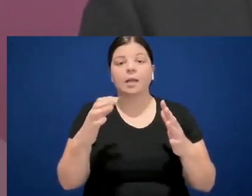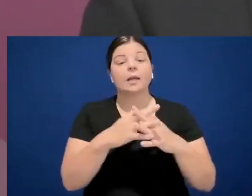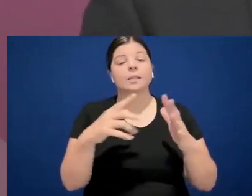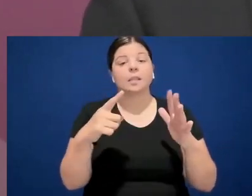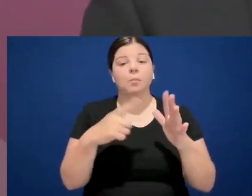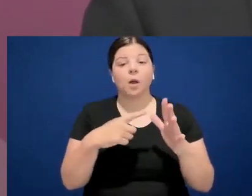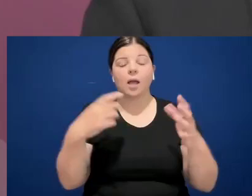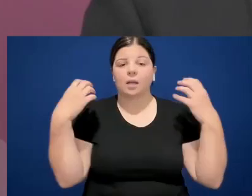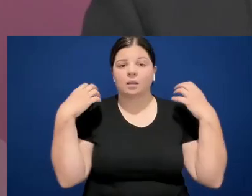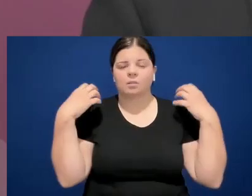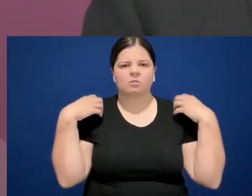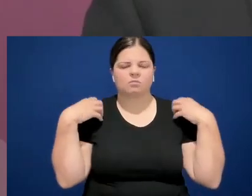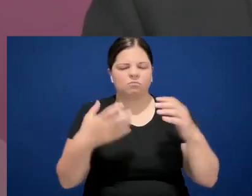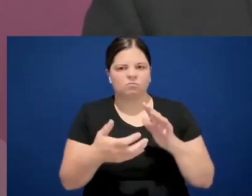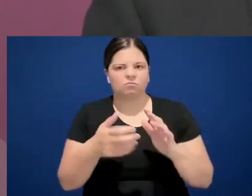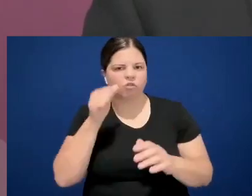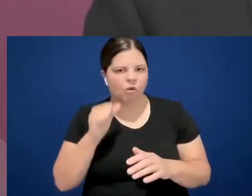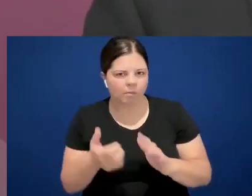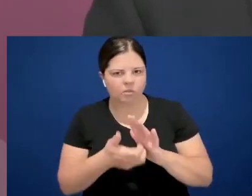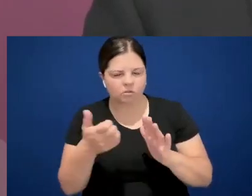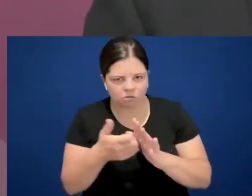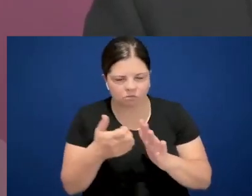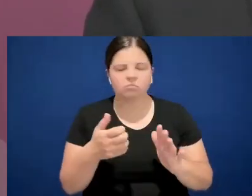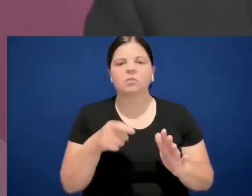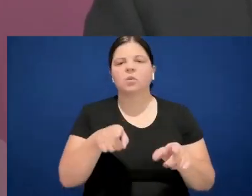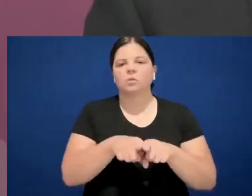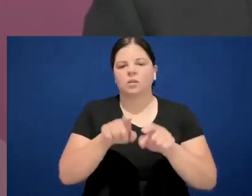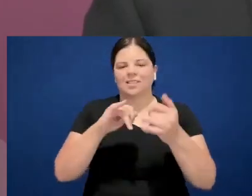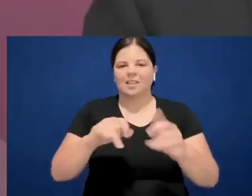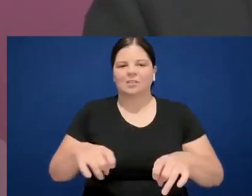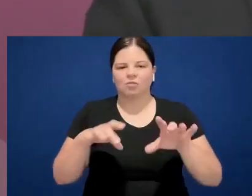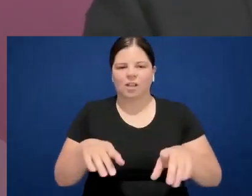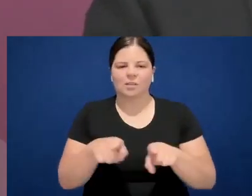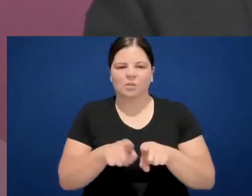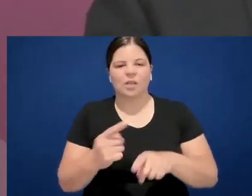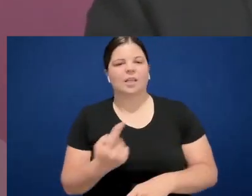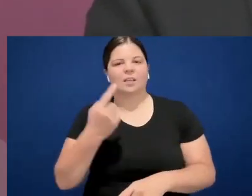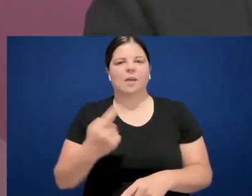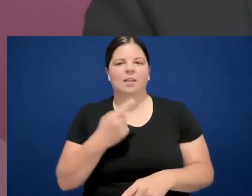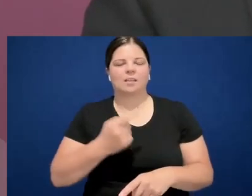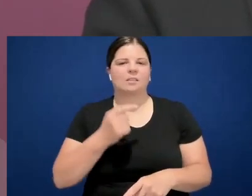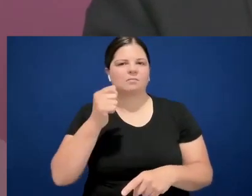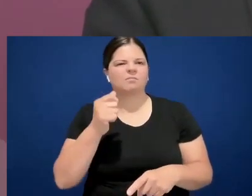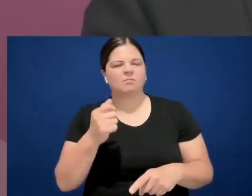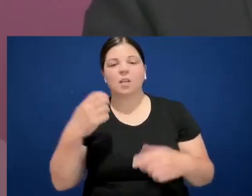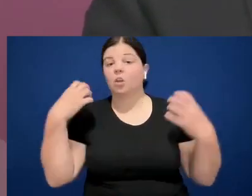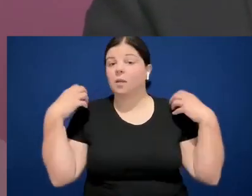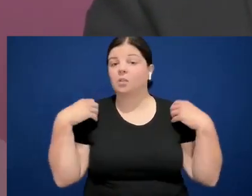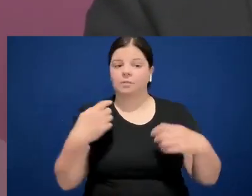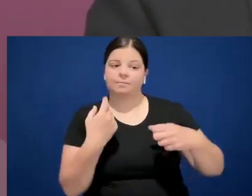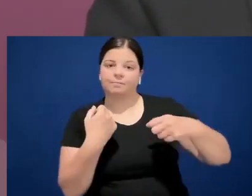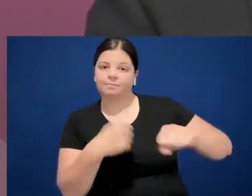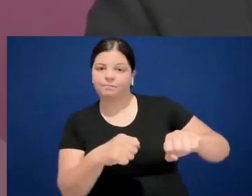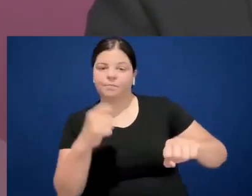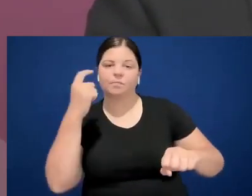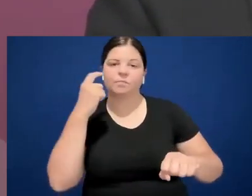Crime Commission, and South Australia's Independent Commissioner Against Corruption. As we hear from these presenters today, I encourage